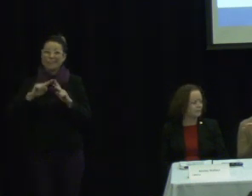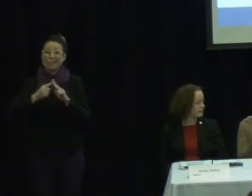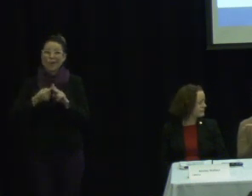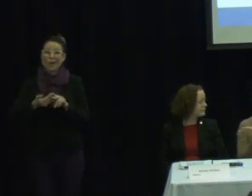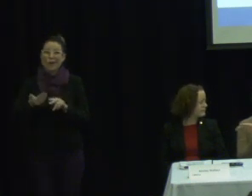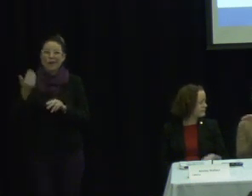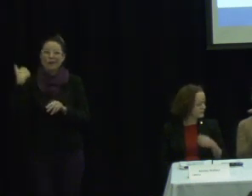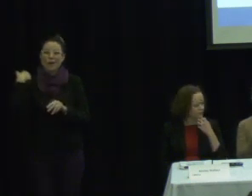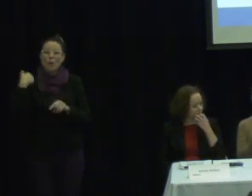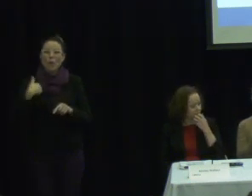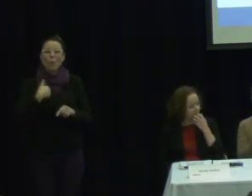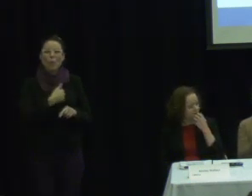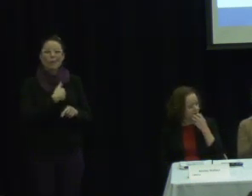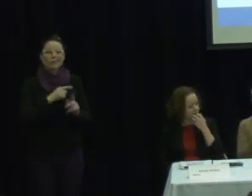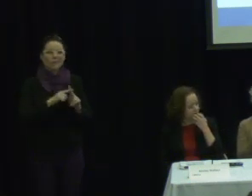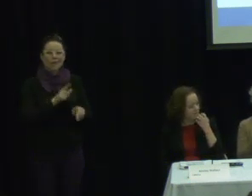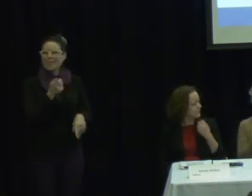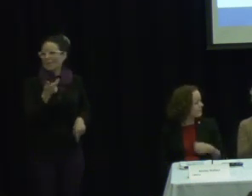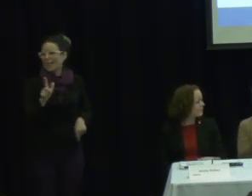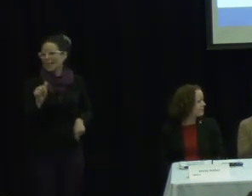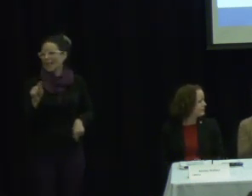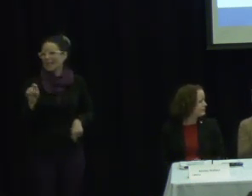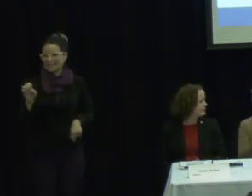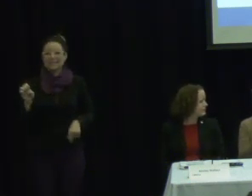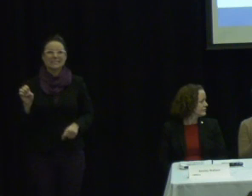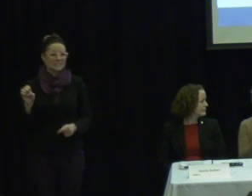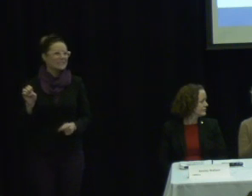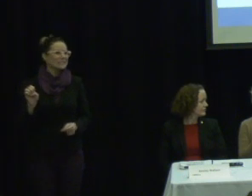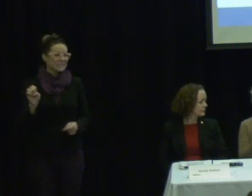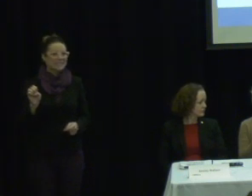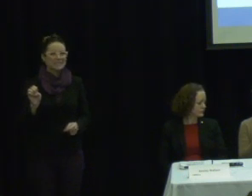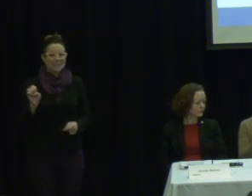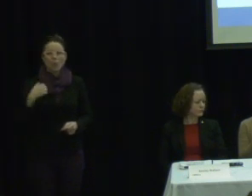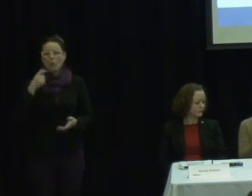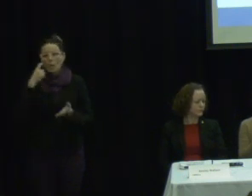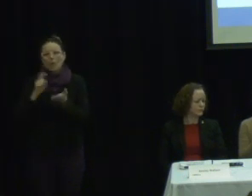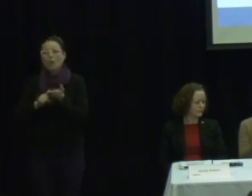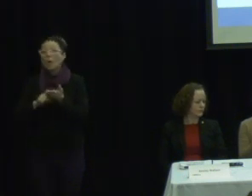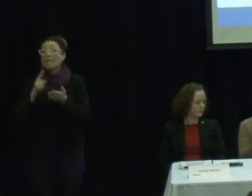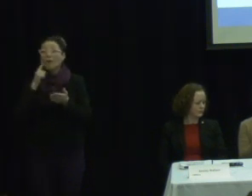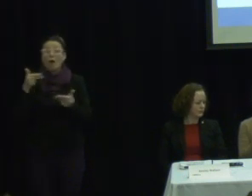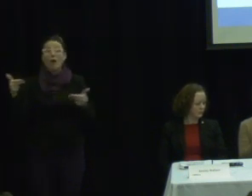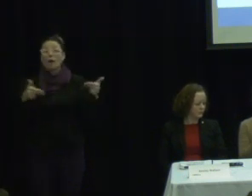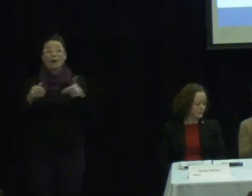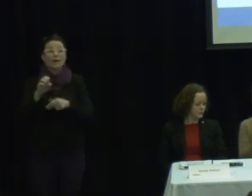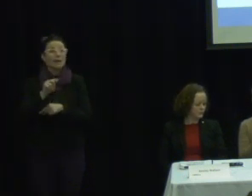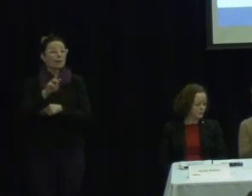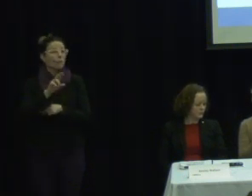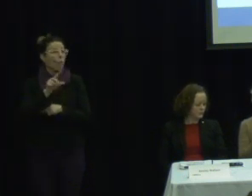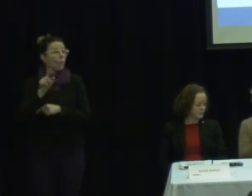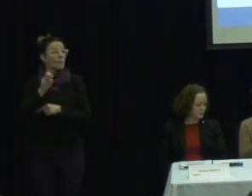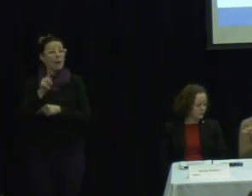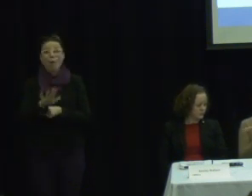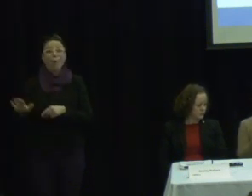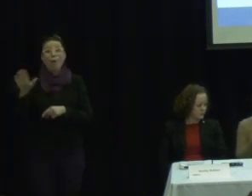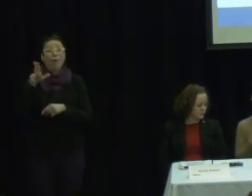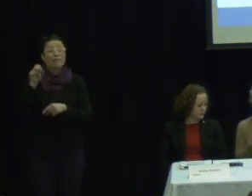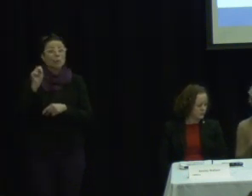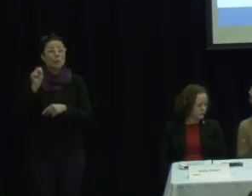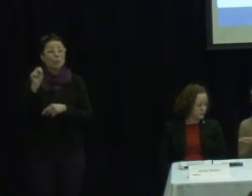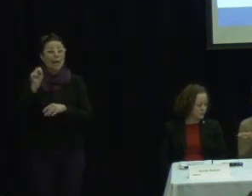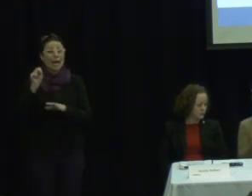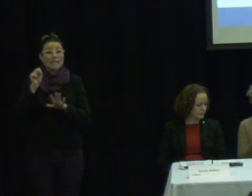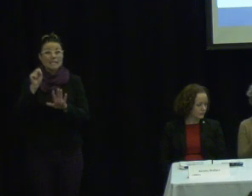know, we're seeing enrollments nationwide drop off a little, or even out in the online, in the